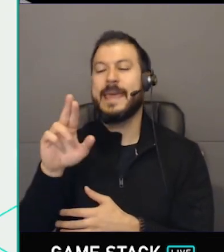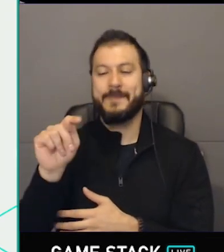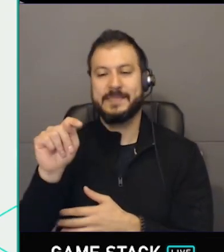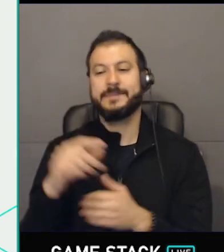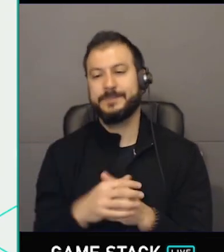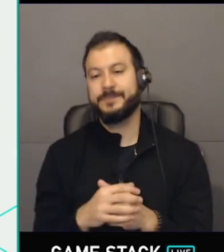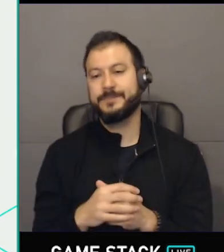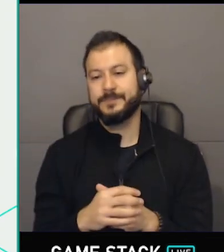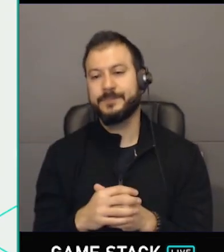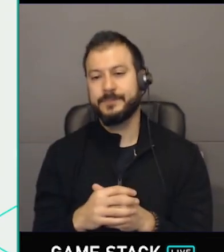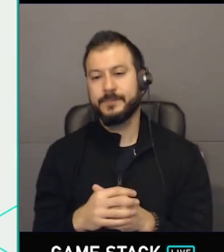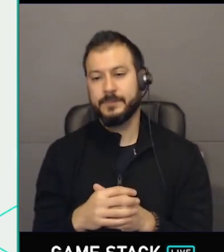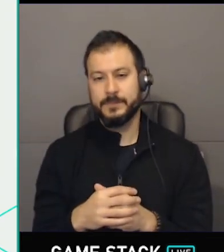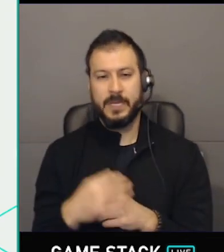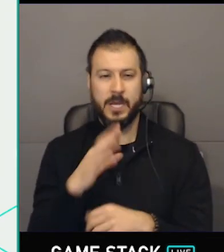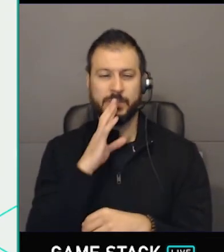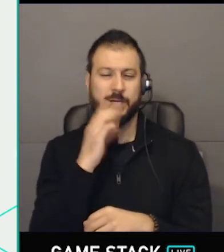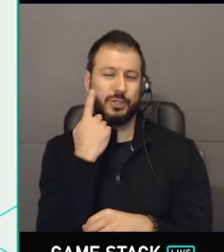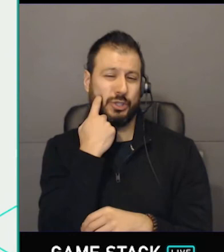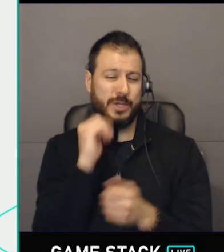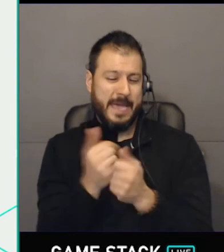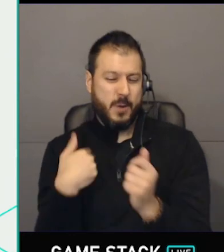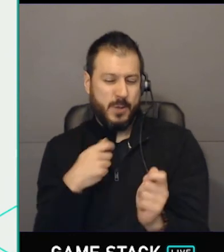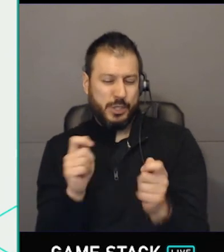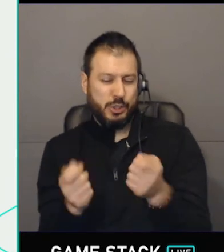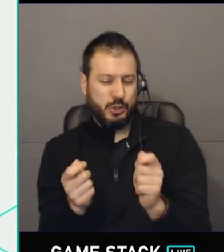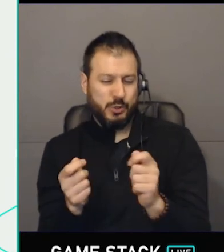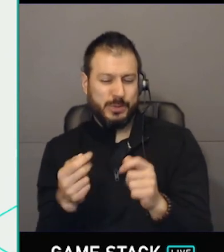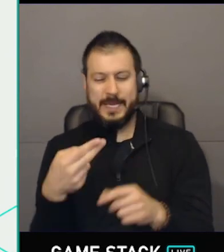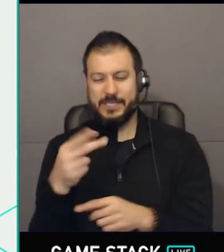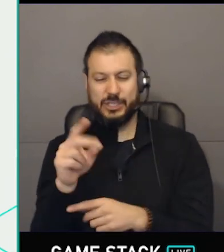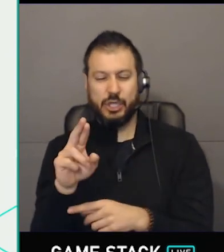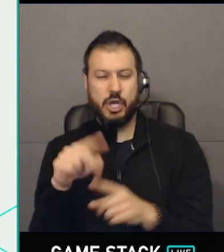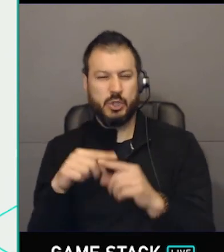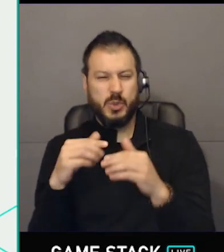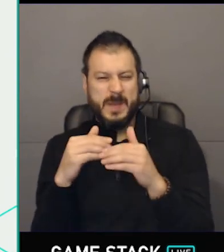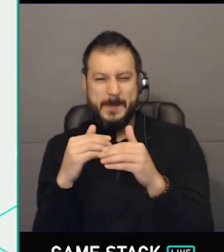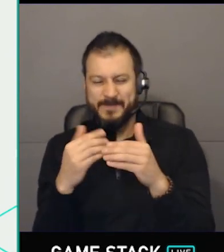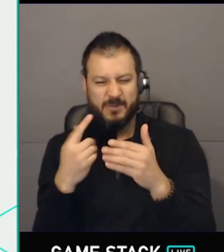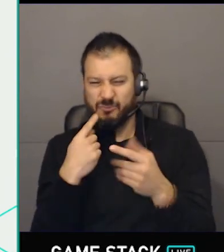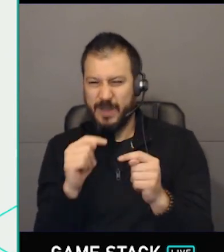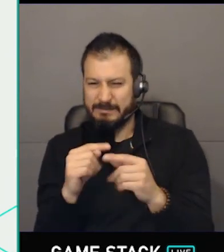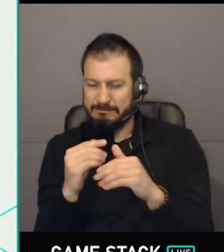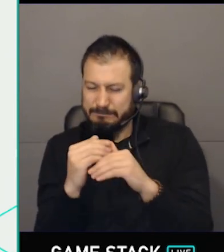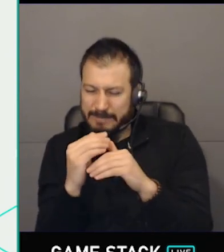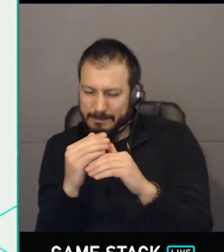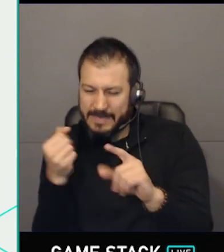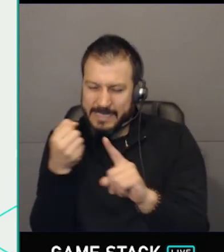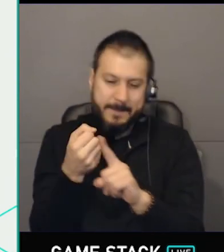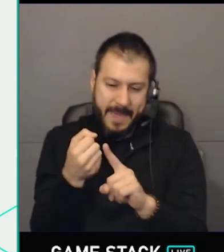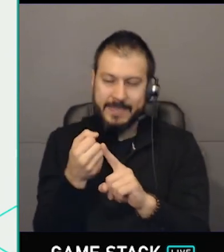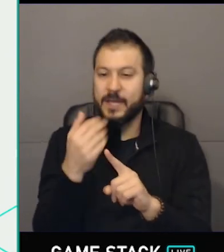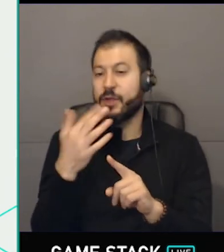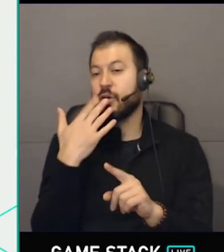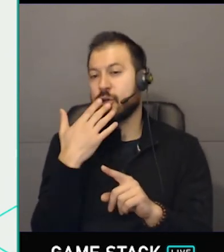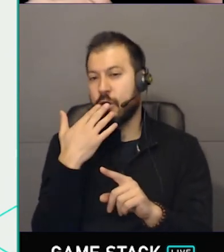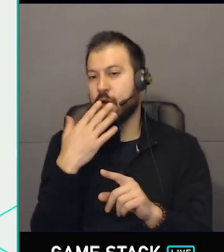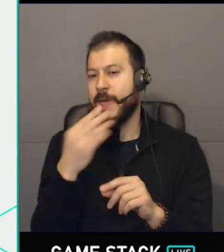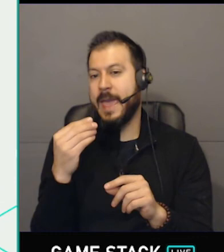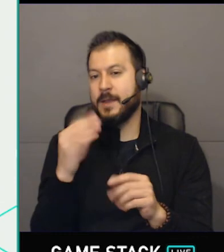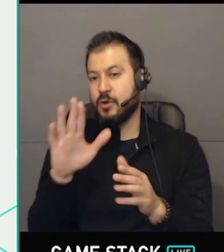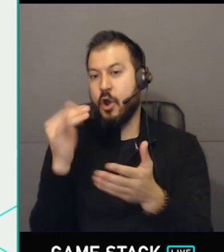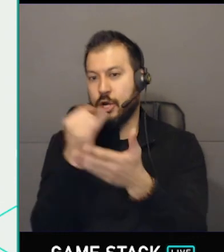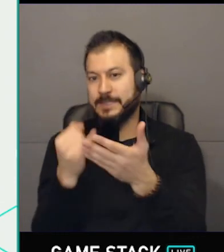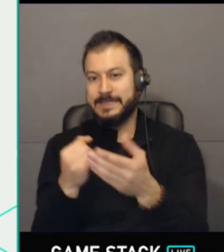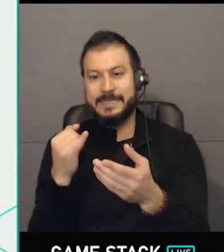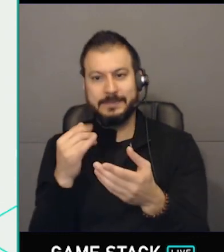I talked earlier about how we tuned Auto HDR to minimize the impact on your game's color grading and artistic intent. We've done